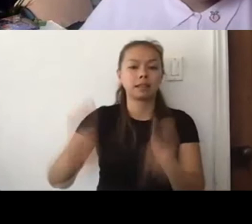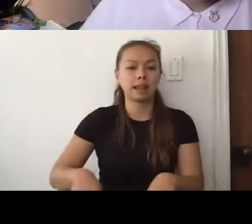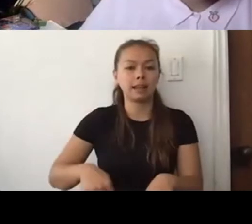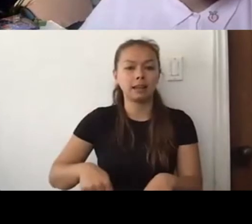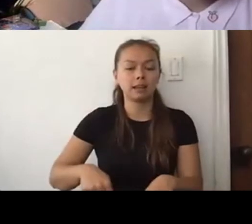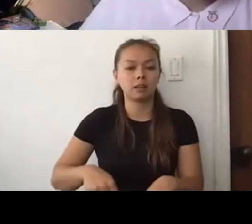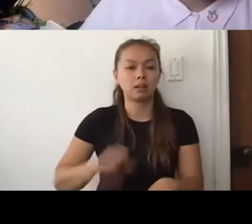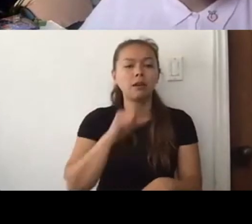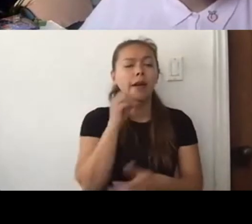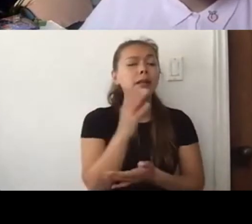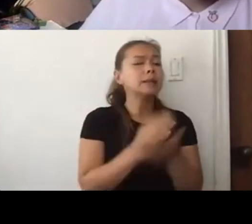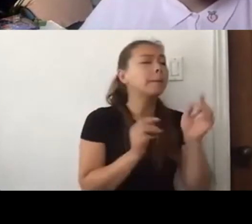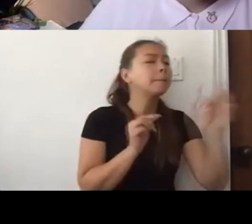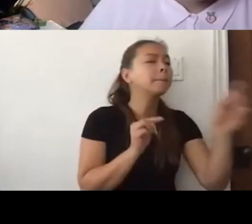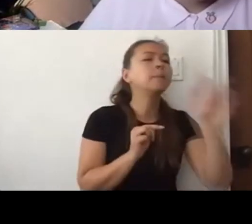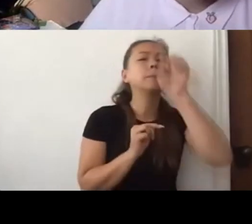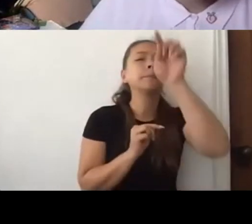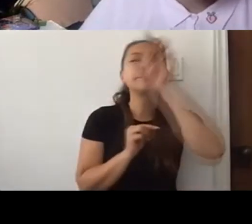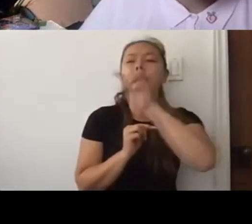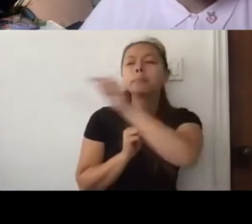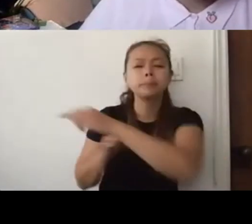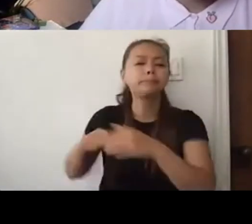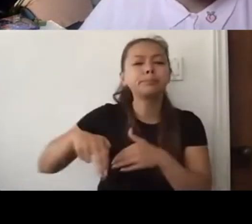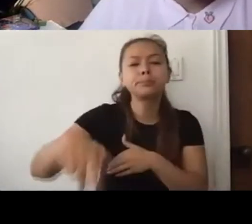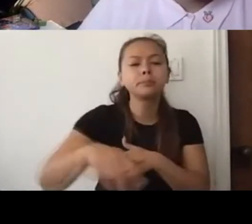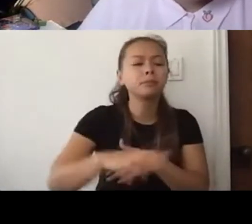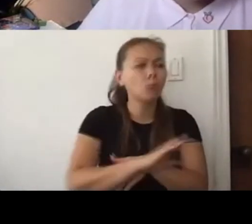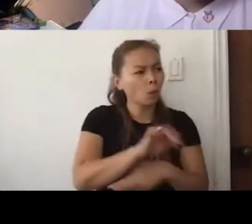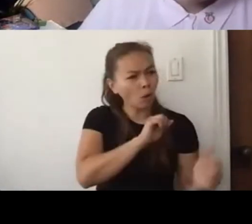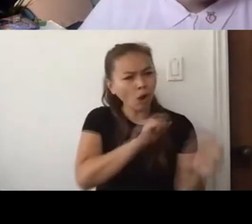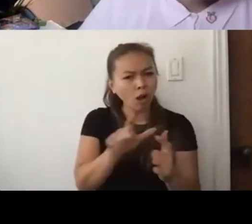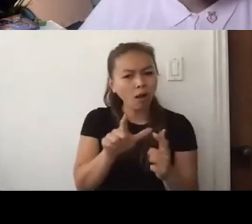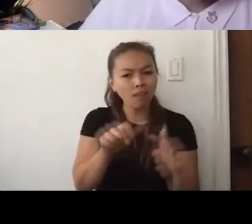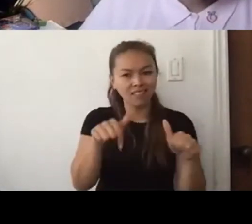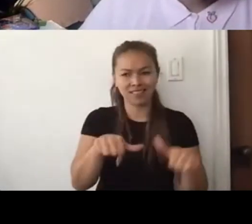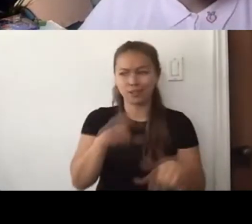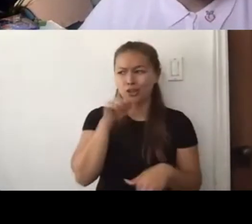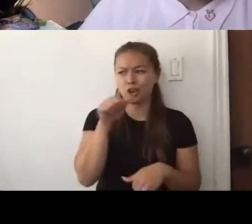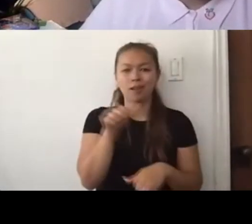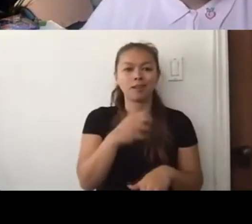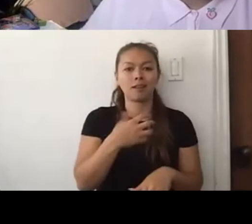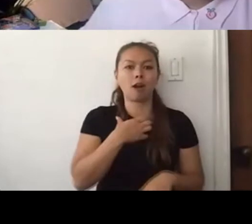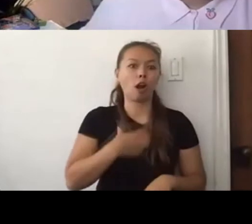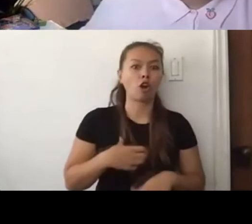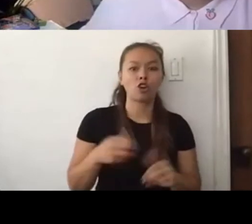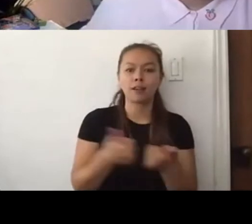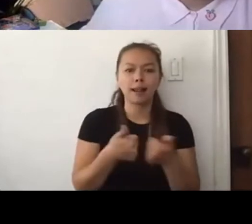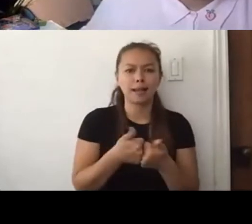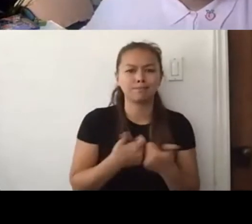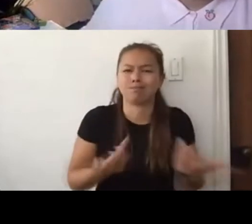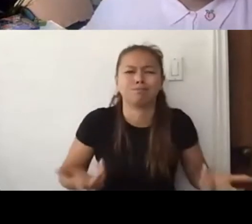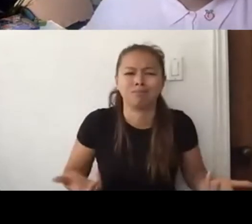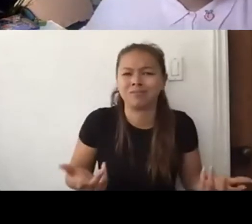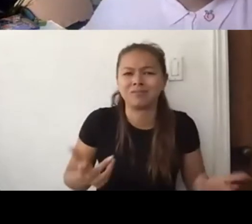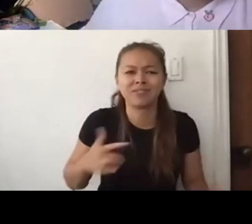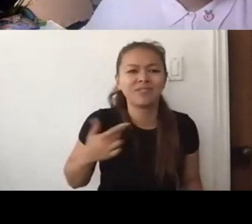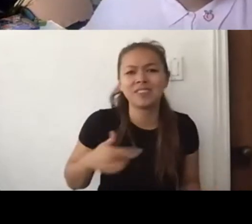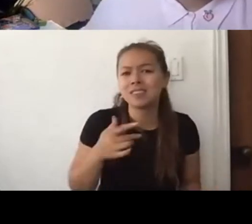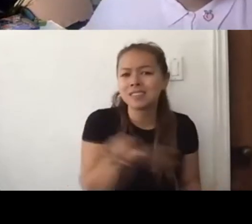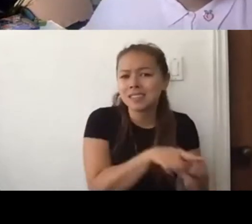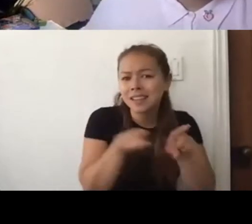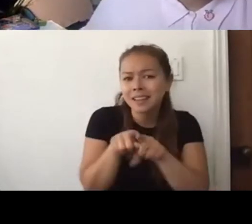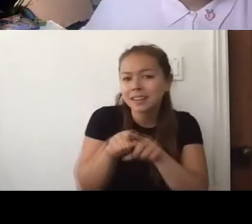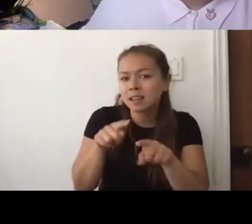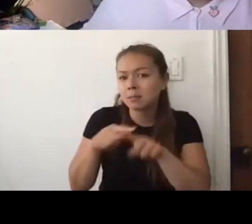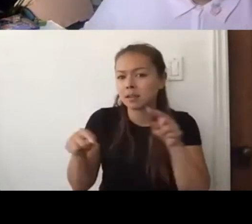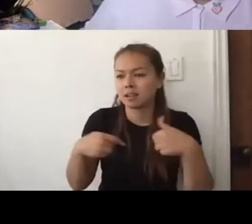in that kind of, this isn't the Hunger Games, but it feels like it. Now I'm not here for that. Thanks.